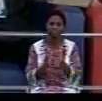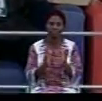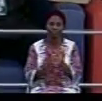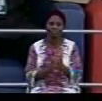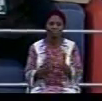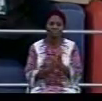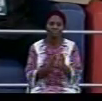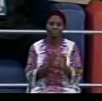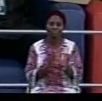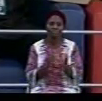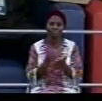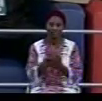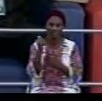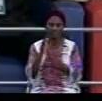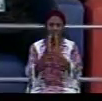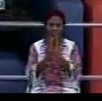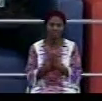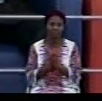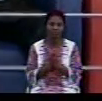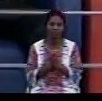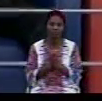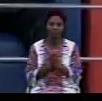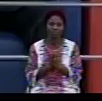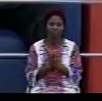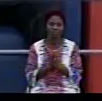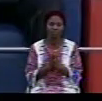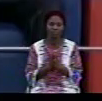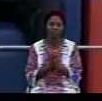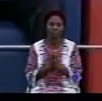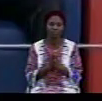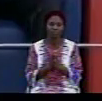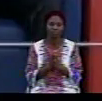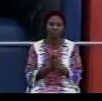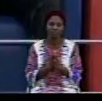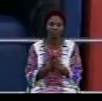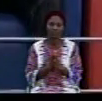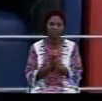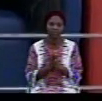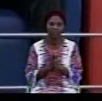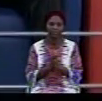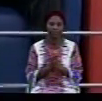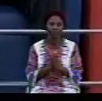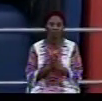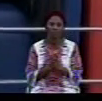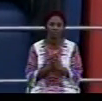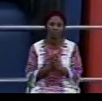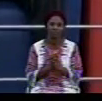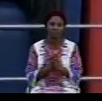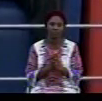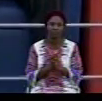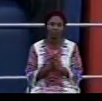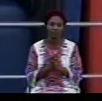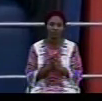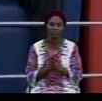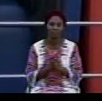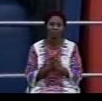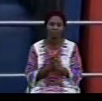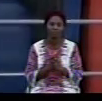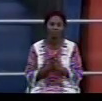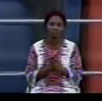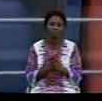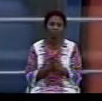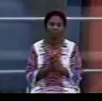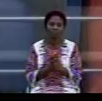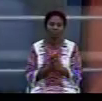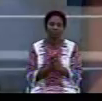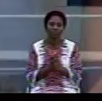Amen. I should have said you may be seated in the presence of God to enjoy the announcement.